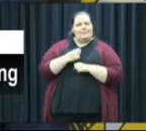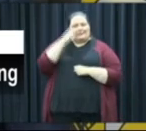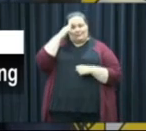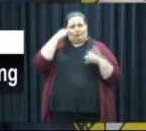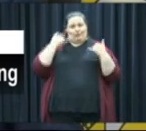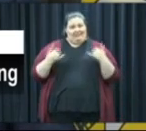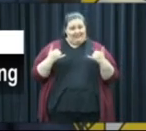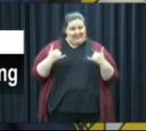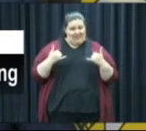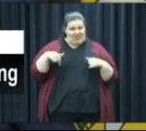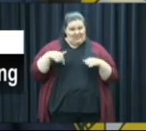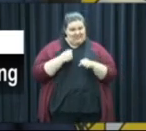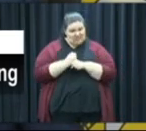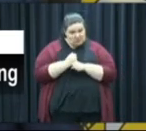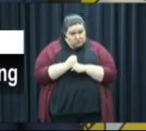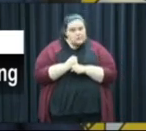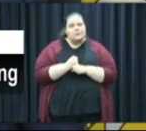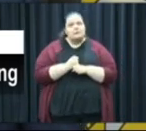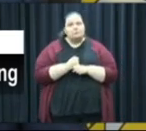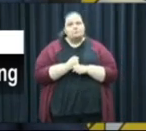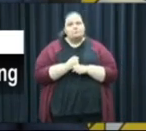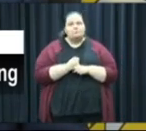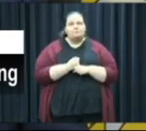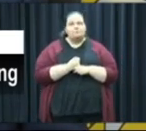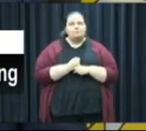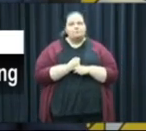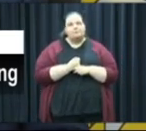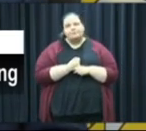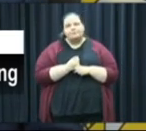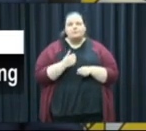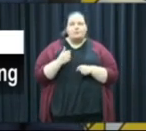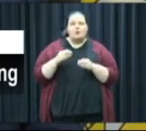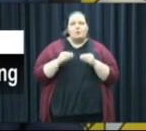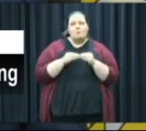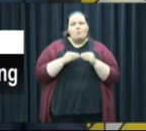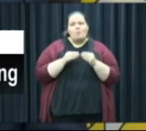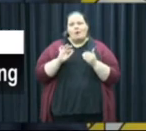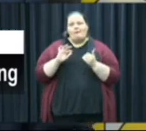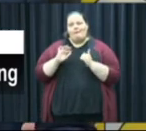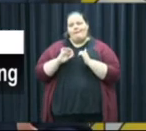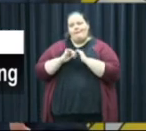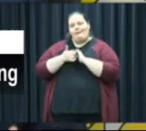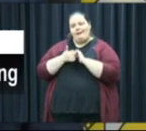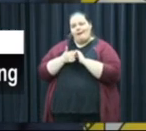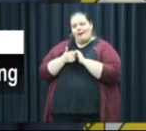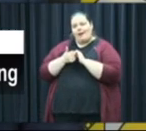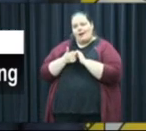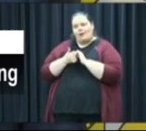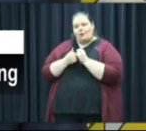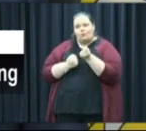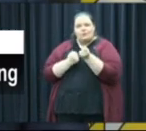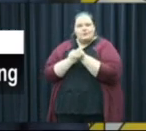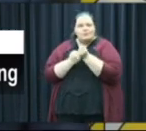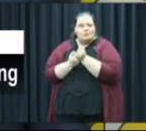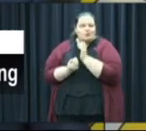year is let's look at how we can compensate at least the spring